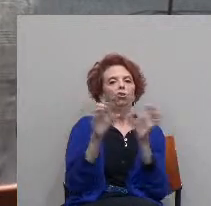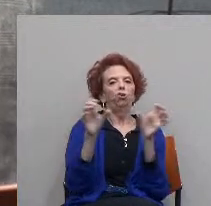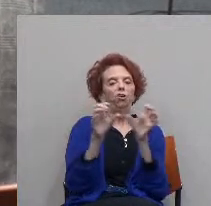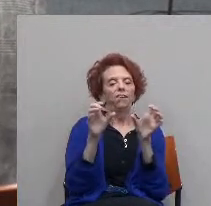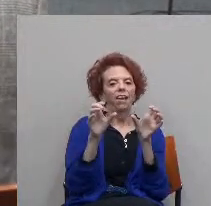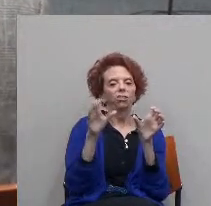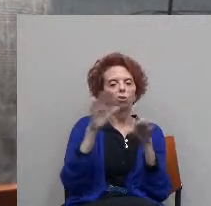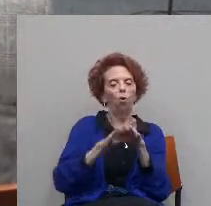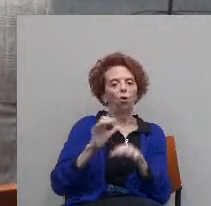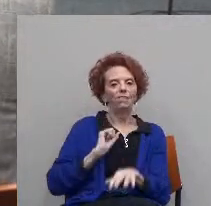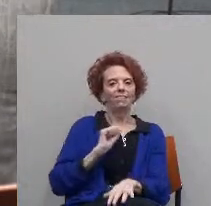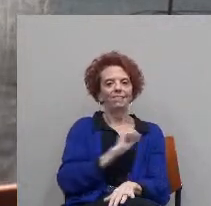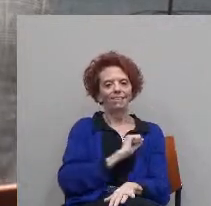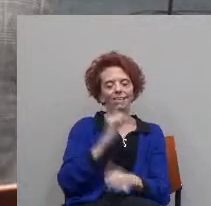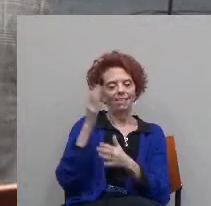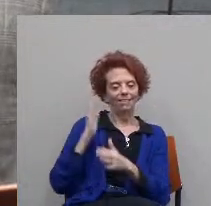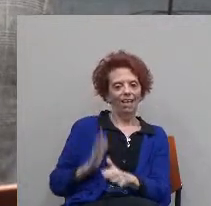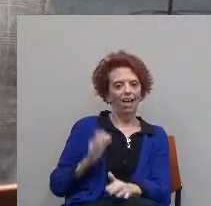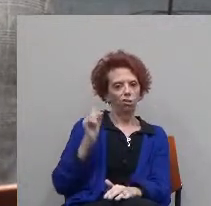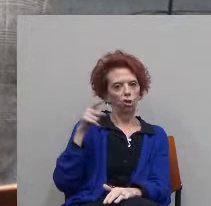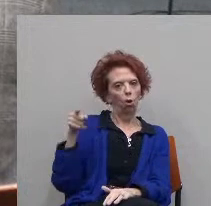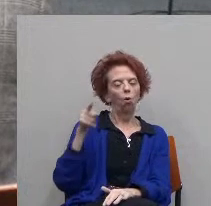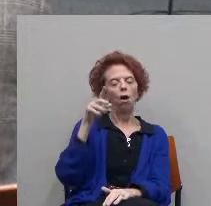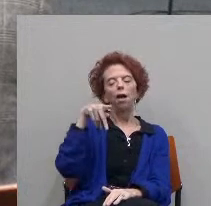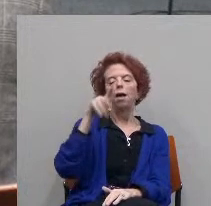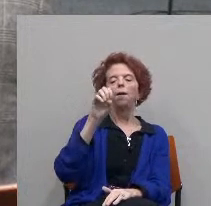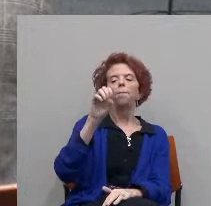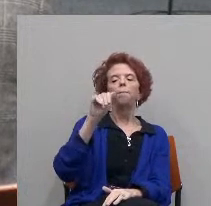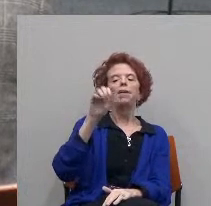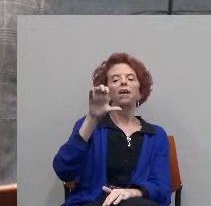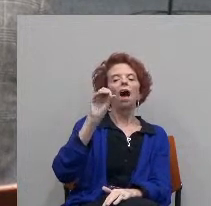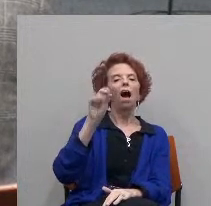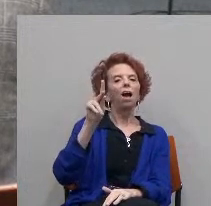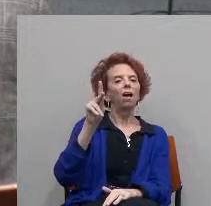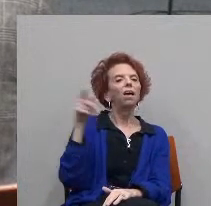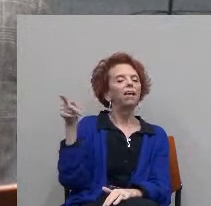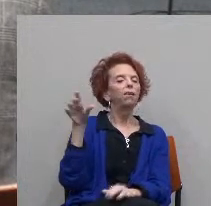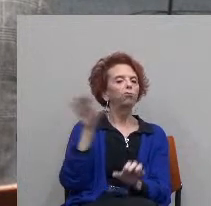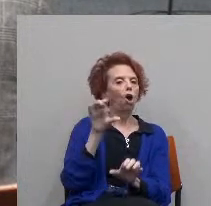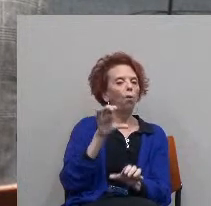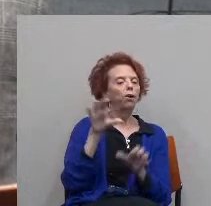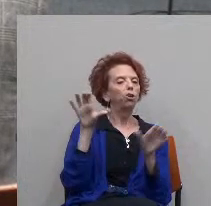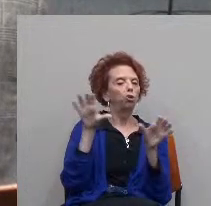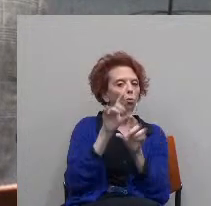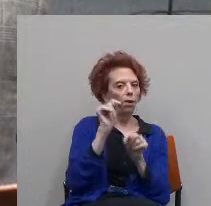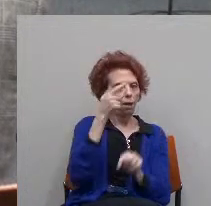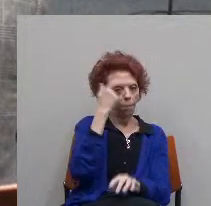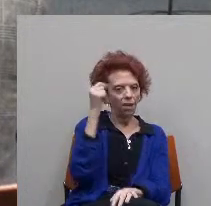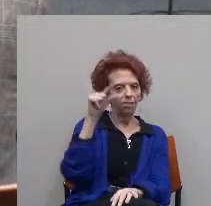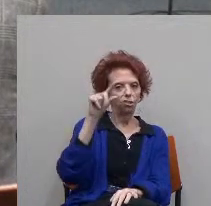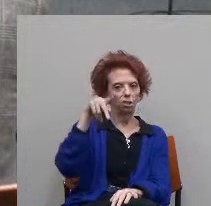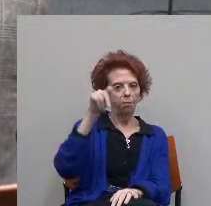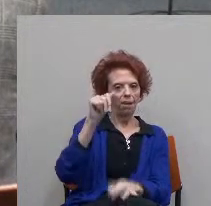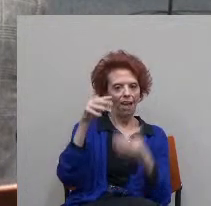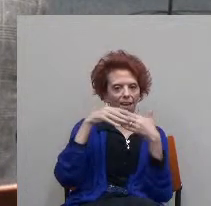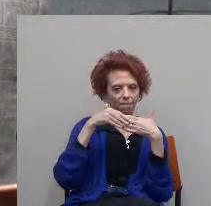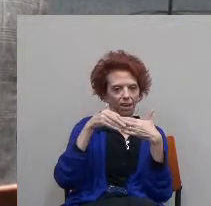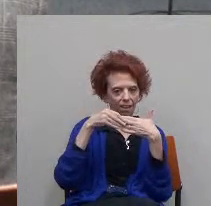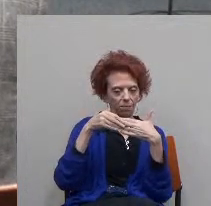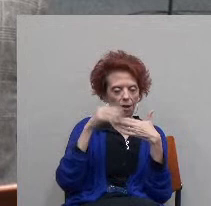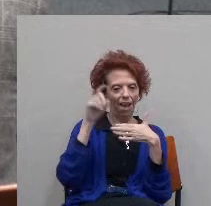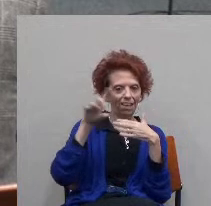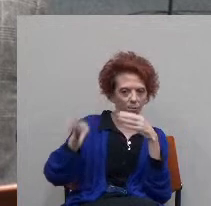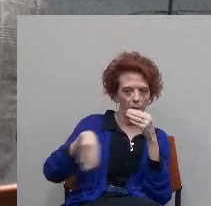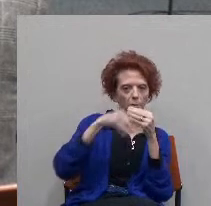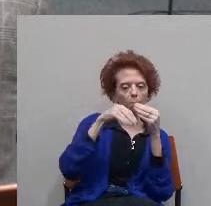bill on the Senate side, essentially. So Senator Peacock is the person who's carrying that bill. He was already carrying it because of the GPA flexibility that needed